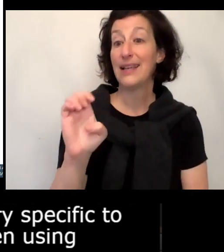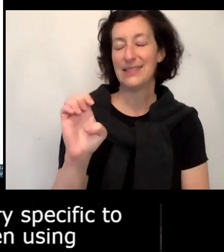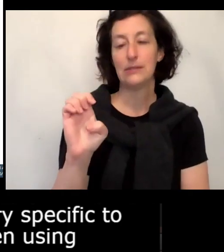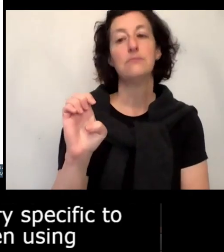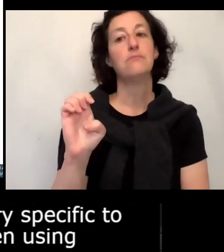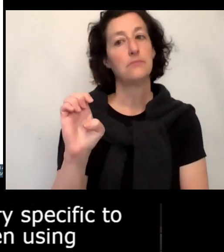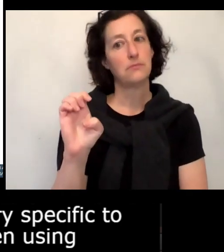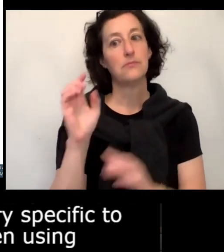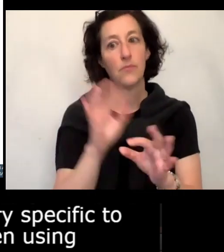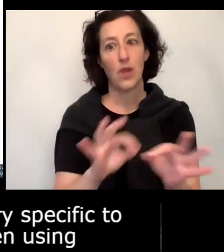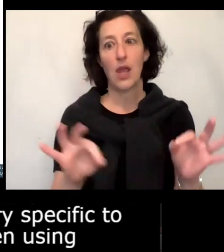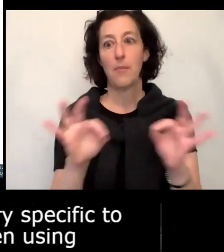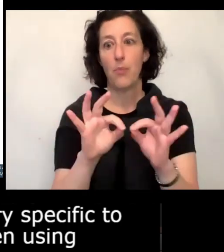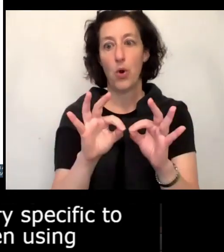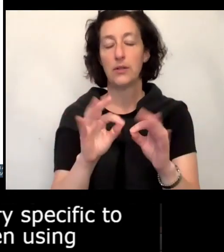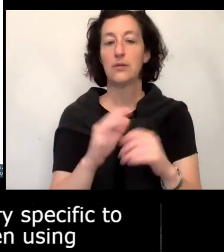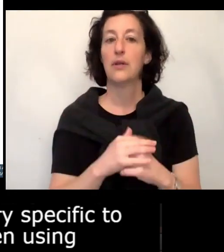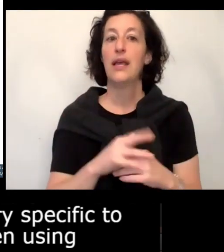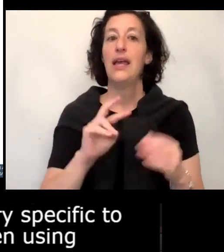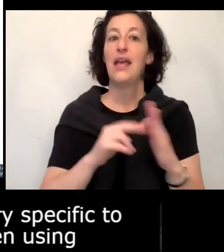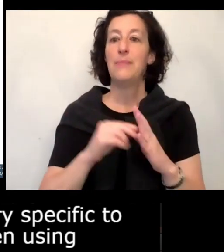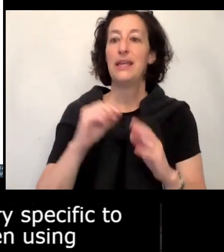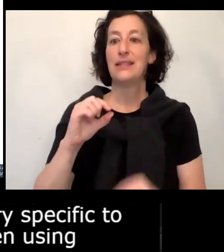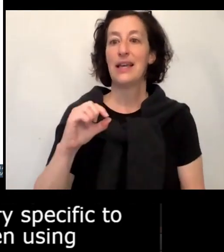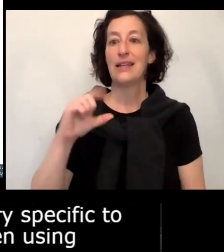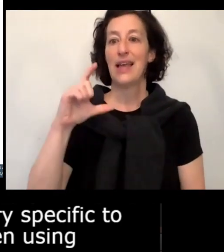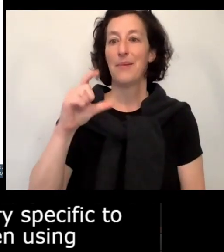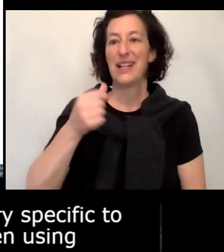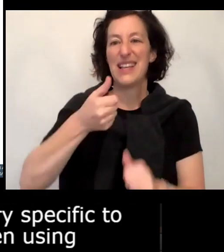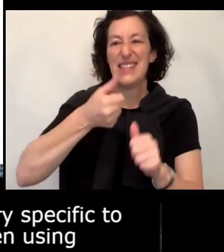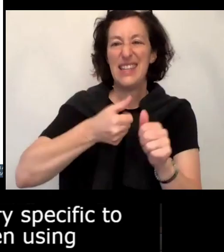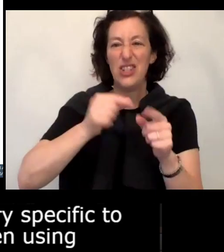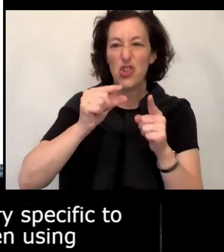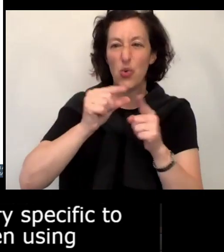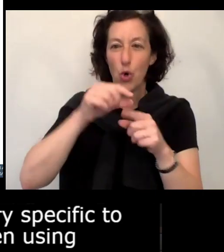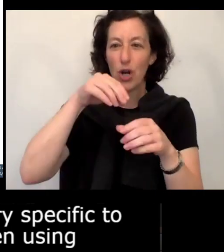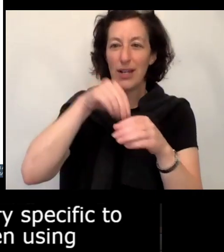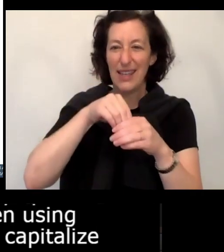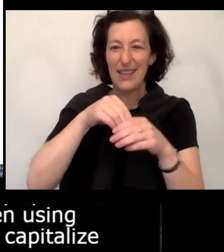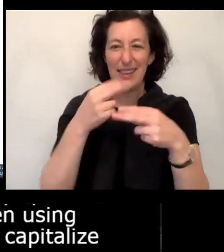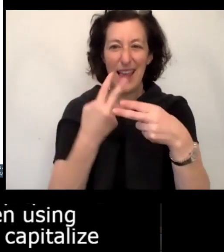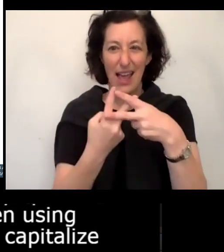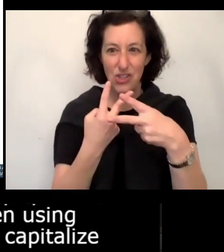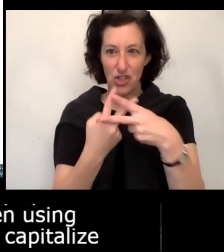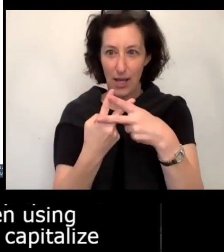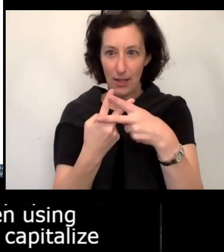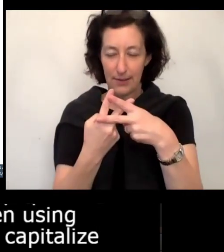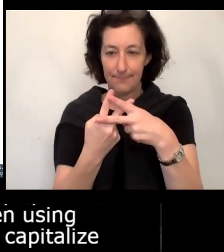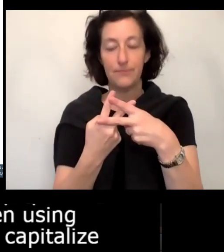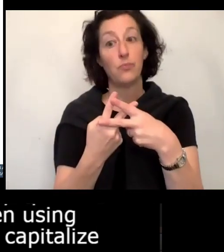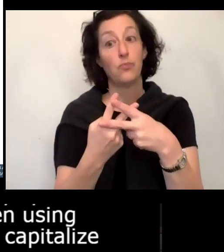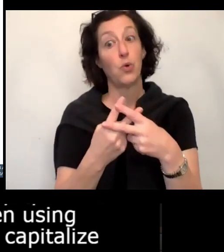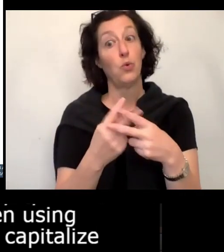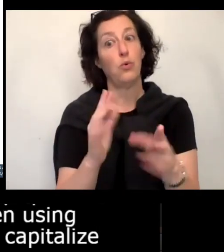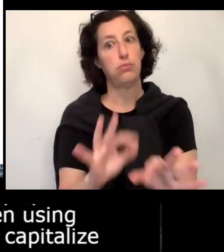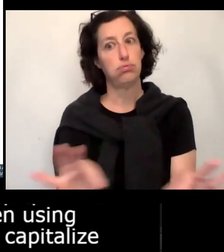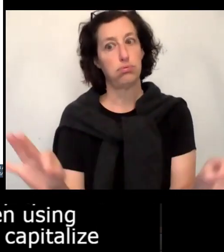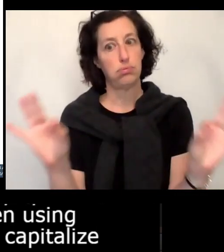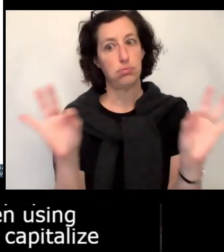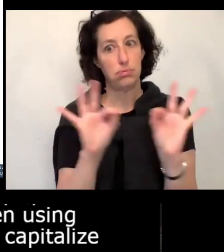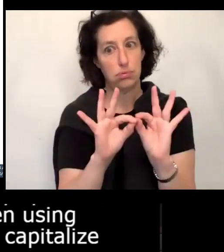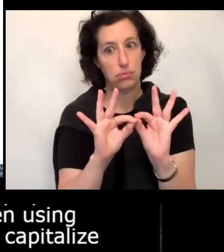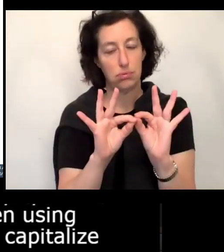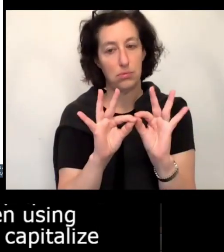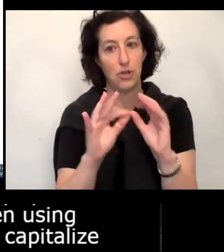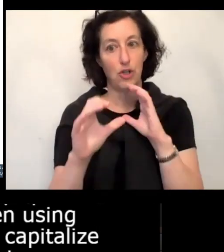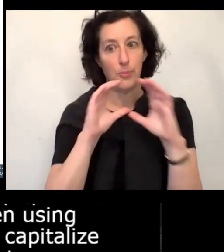which just means to capitalize each word within a hashtag. This is very important for